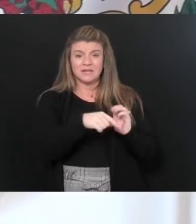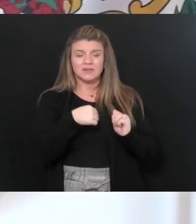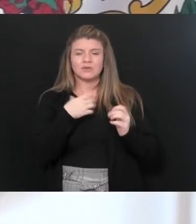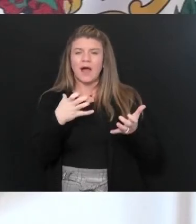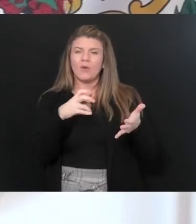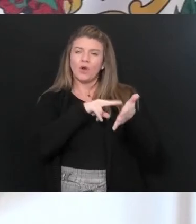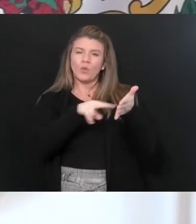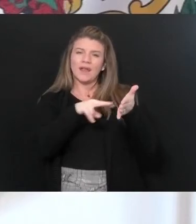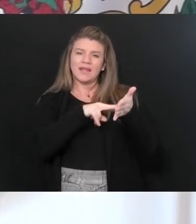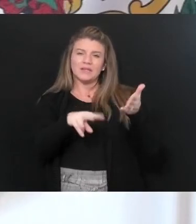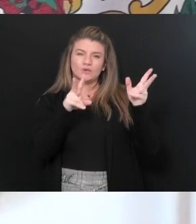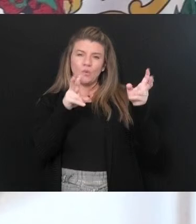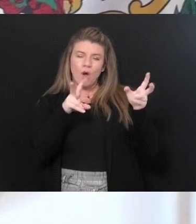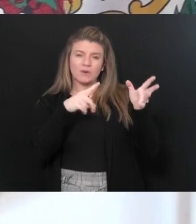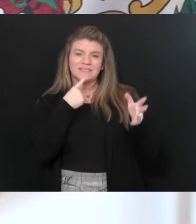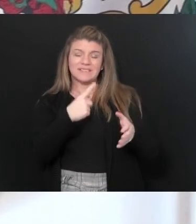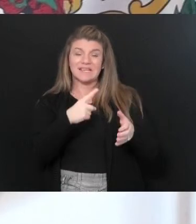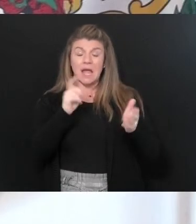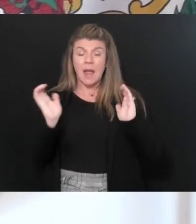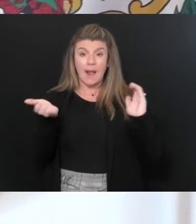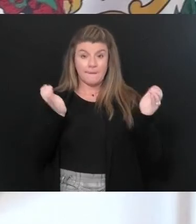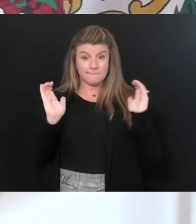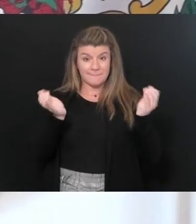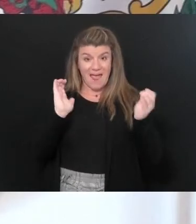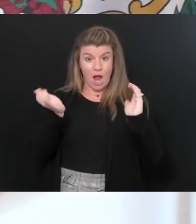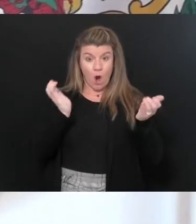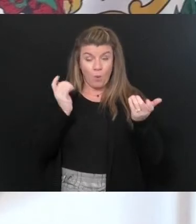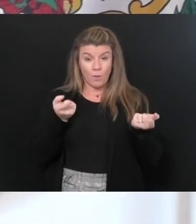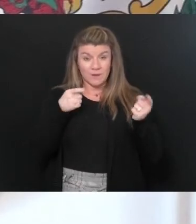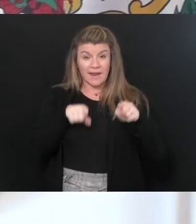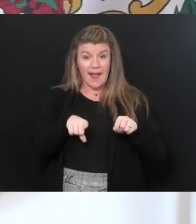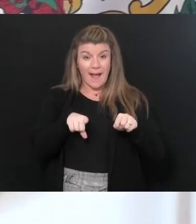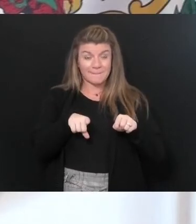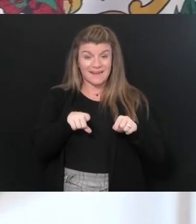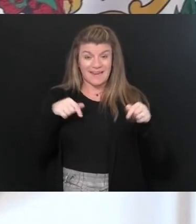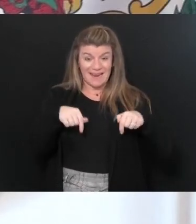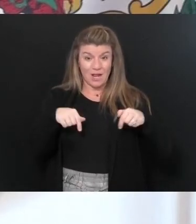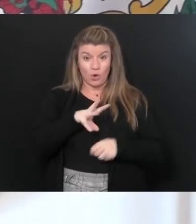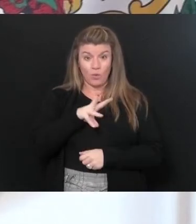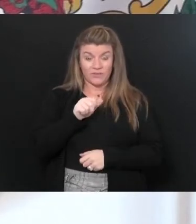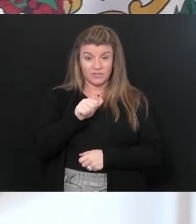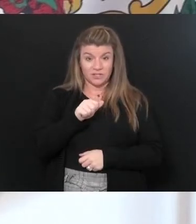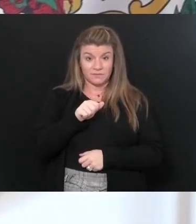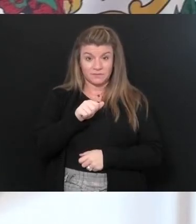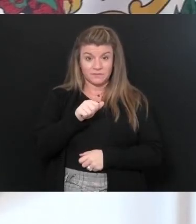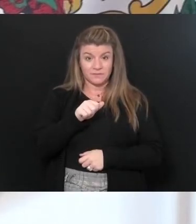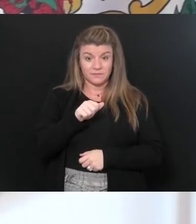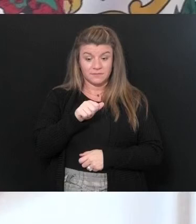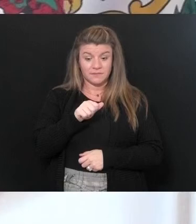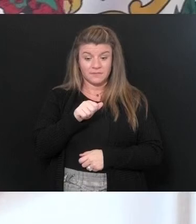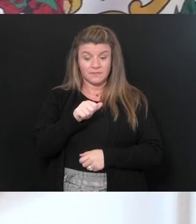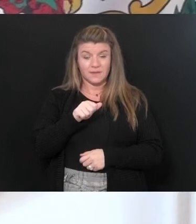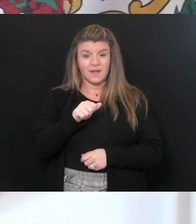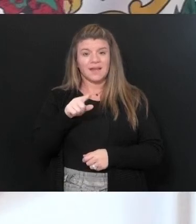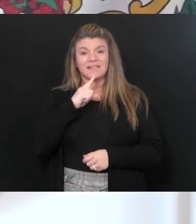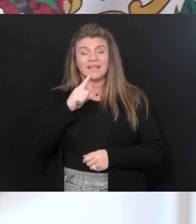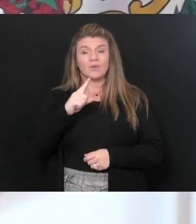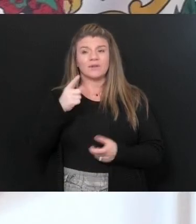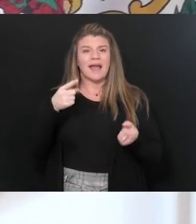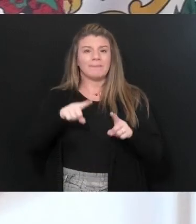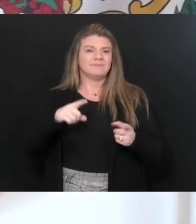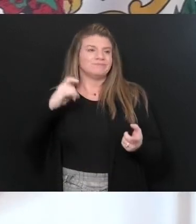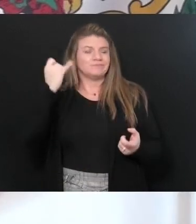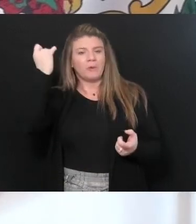little note that I have here. It says, compared with what's going on in West Virginia to, let's say, what's going on in Texas.